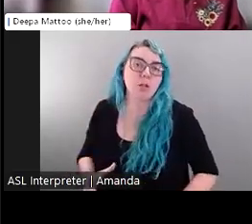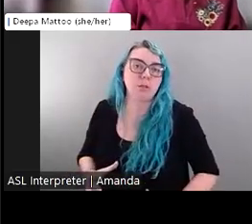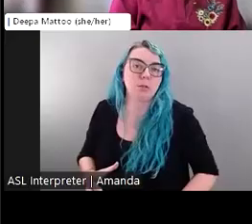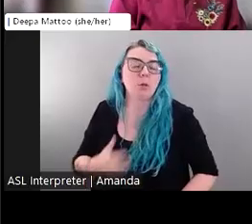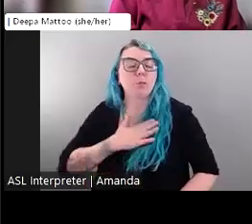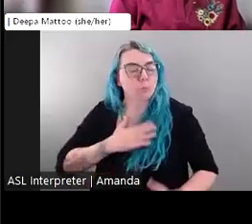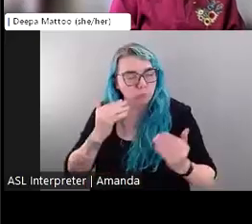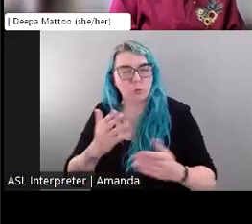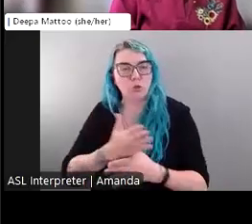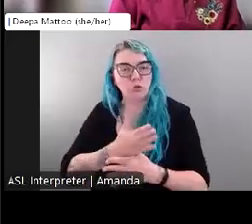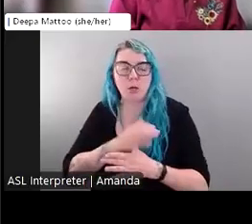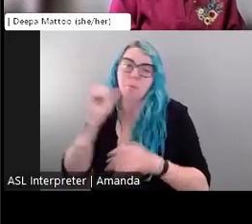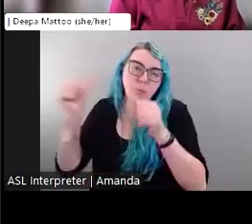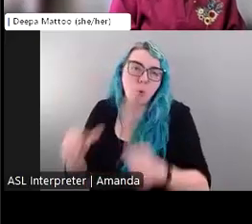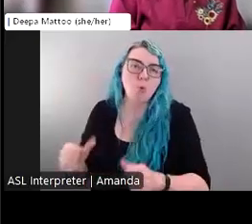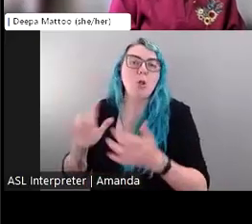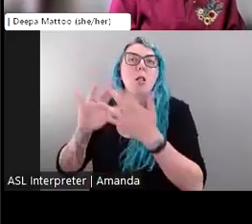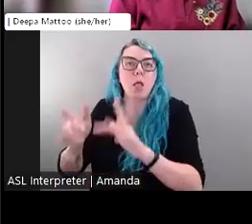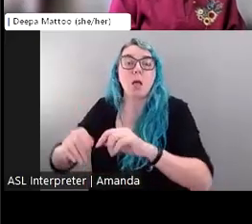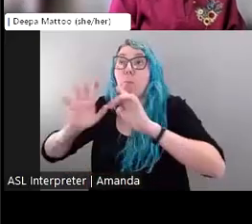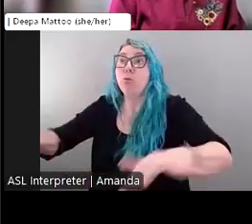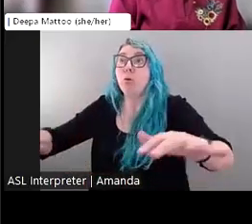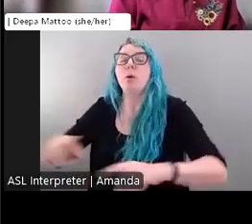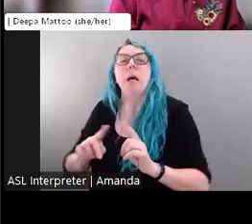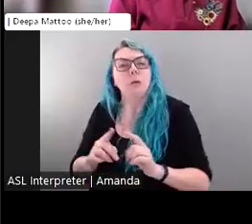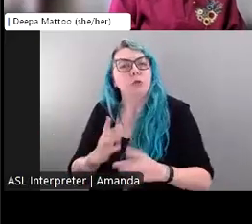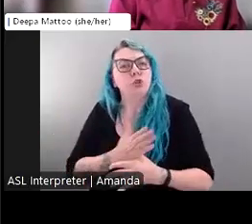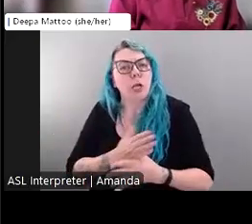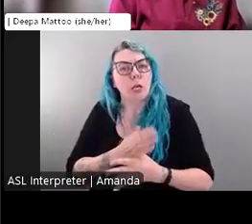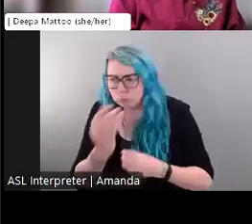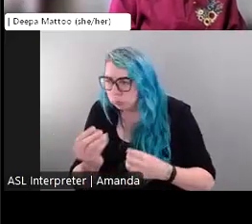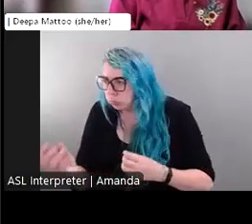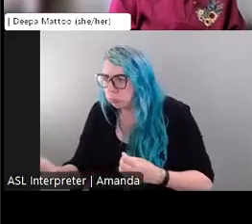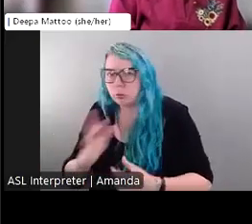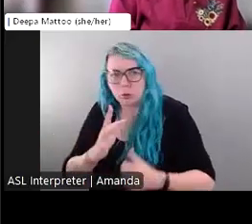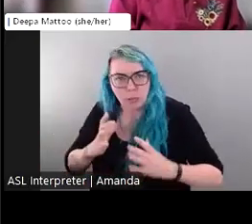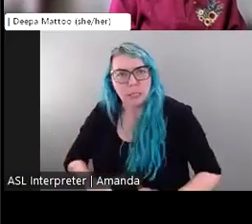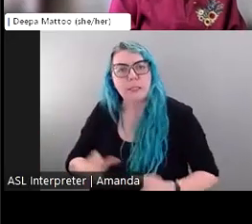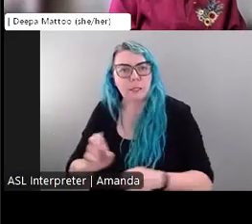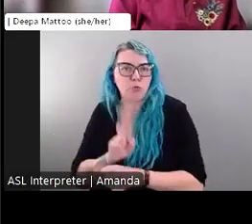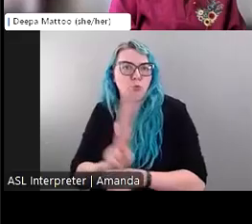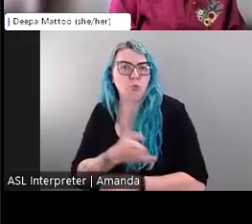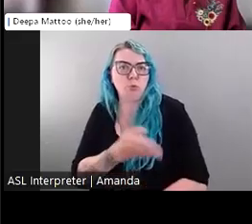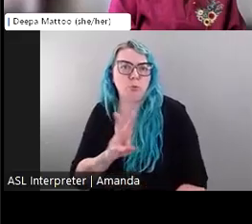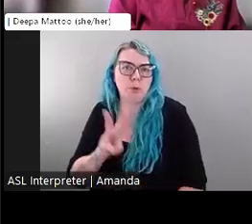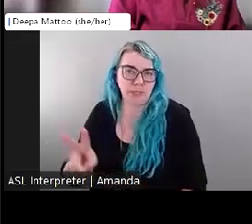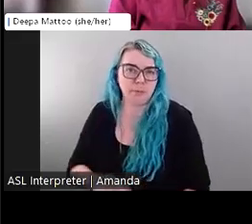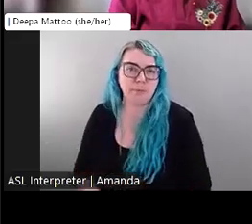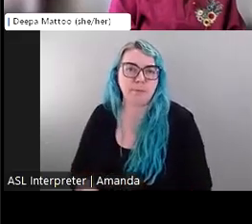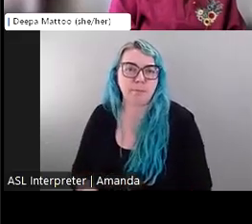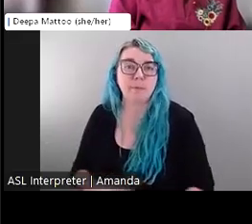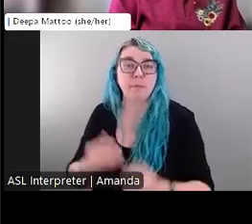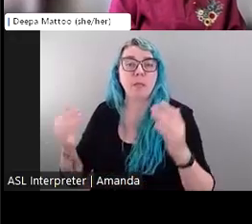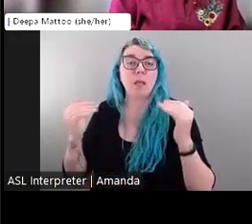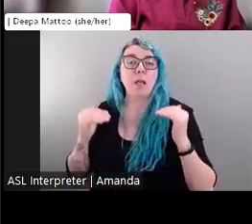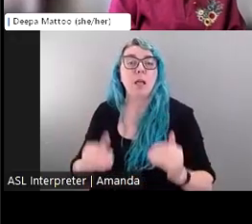the presentation, we'd also love to hear from you about how we did today on the feedback form that you will, I believe, get automatically